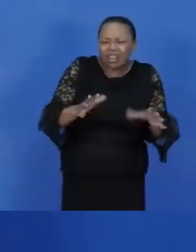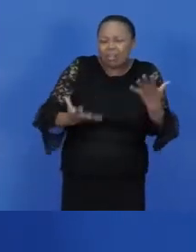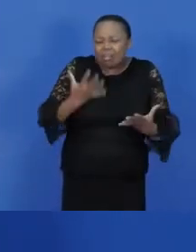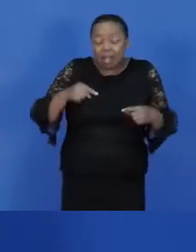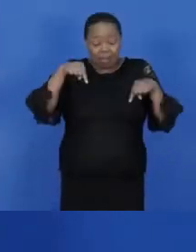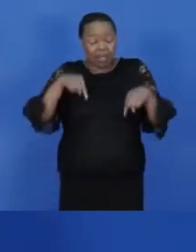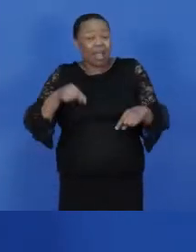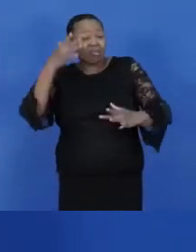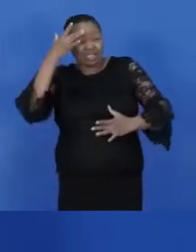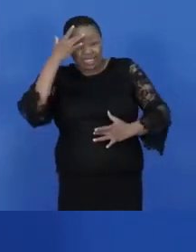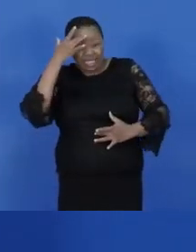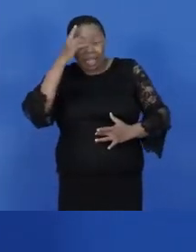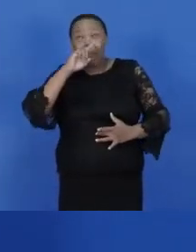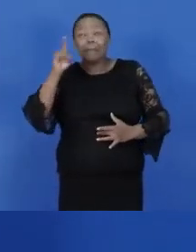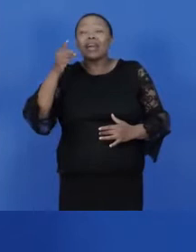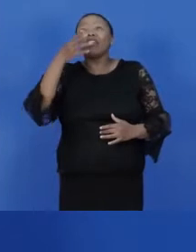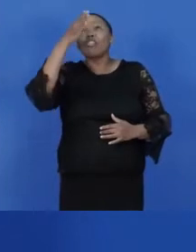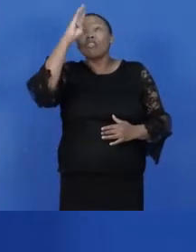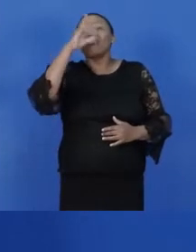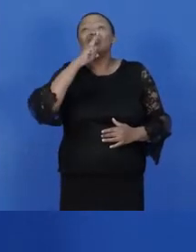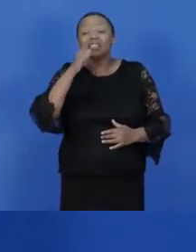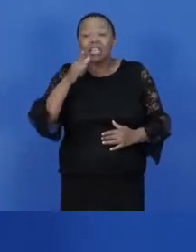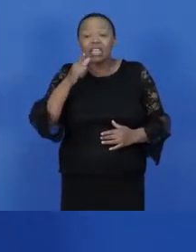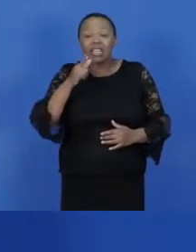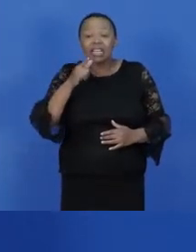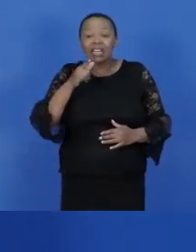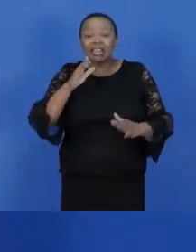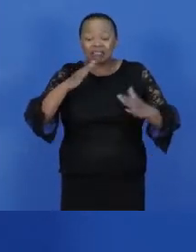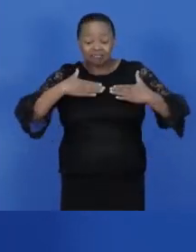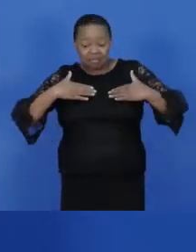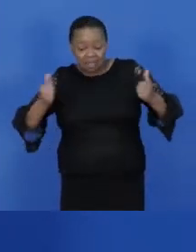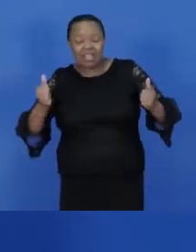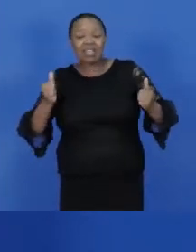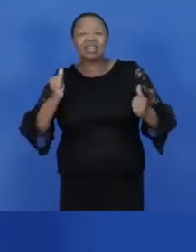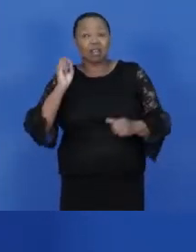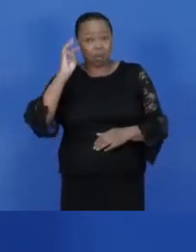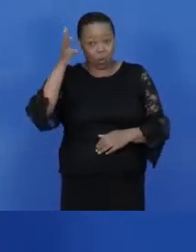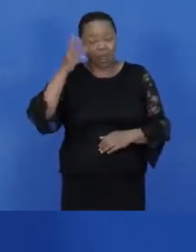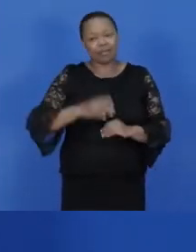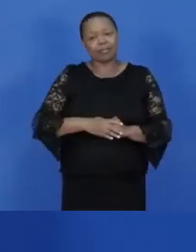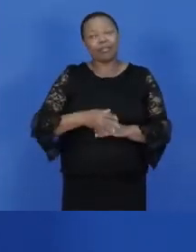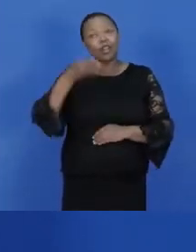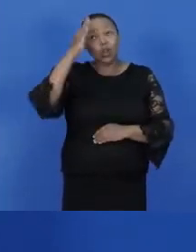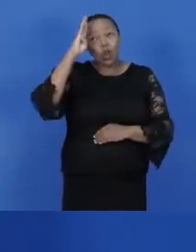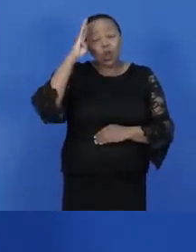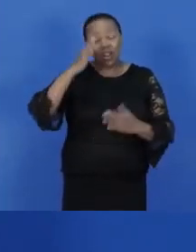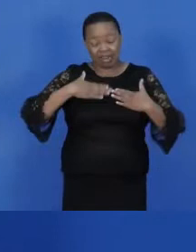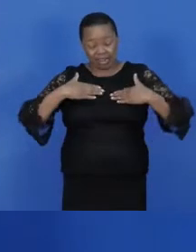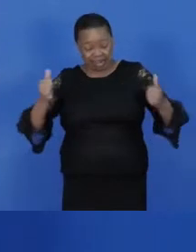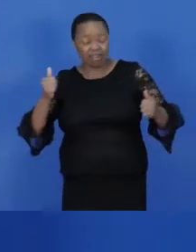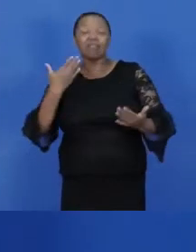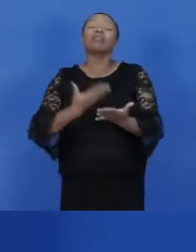even if we are sick at this particular time, the Lord is saying, he delivers us out of them all. God can deliver us